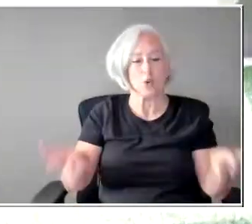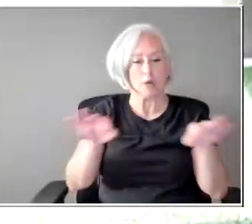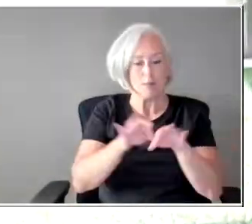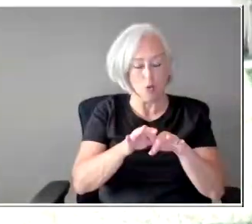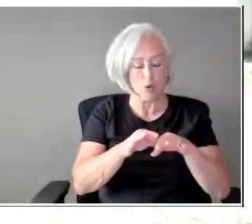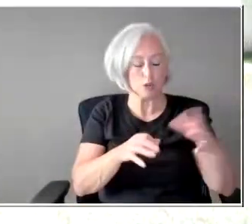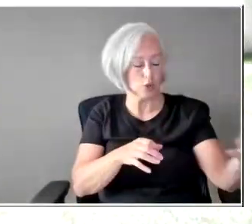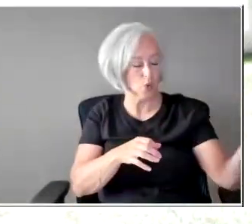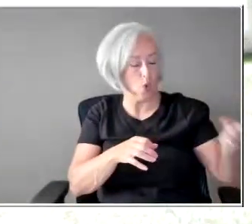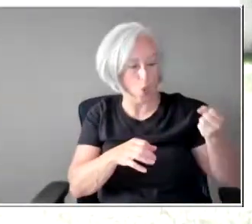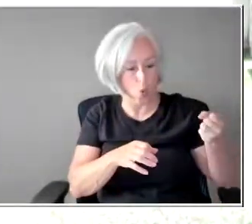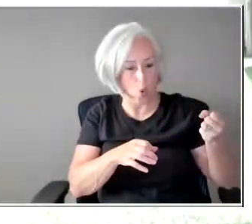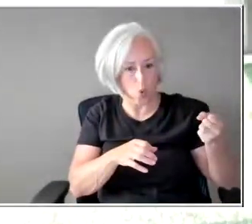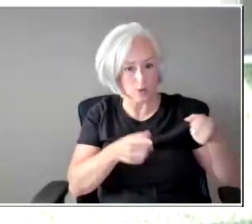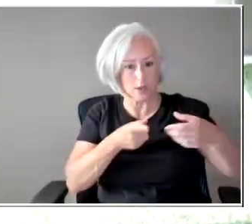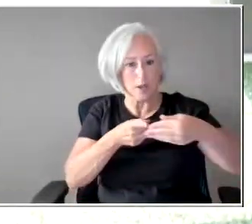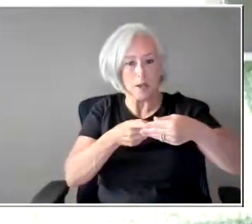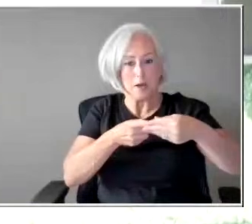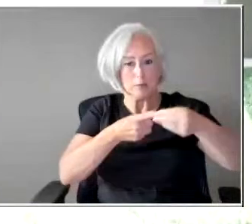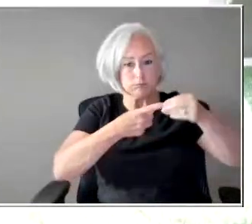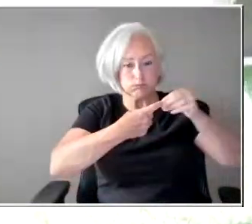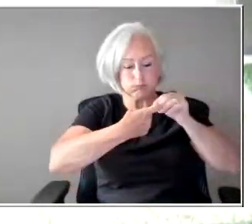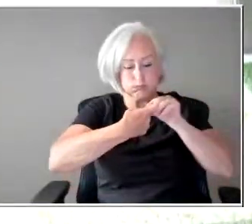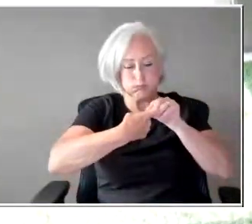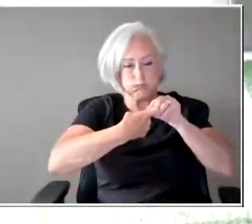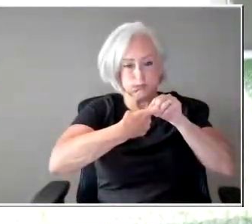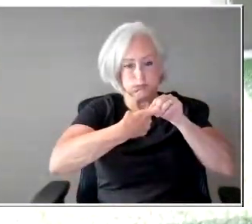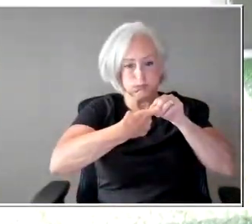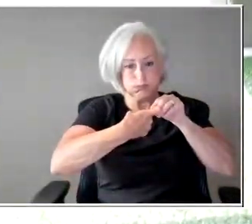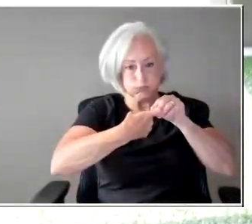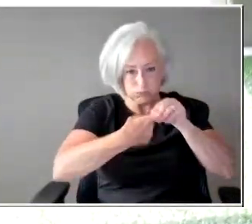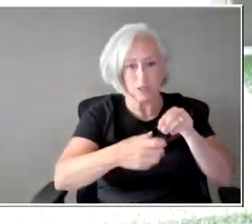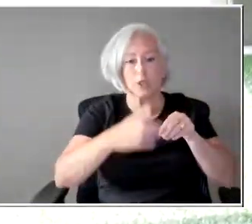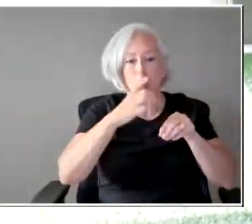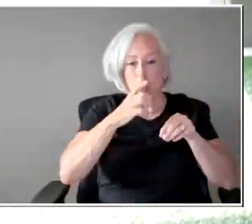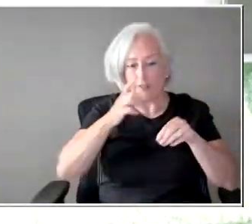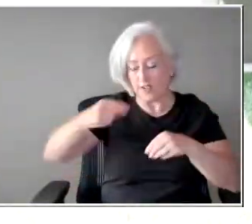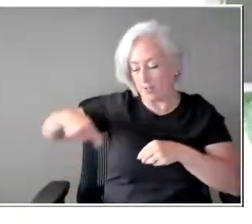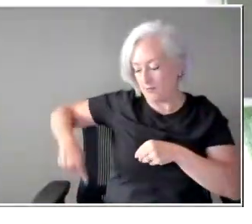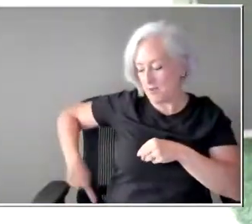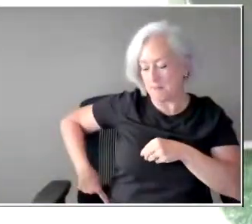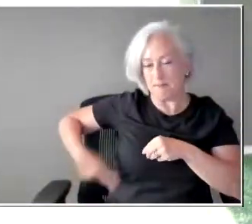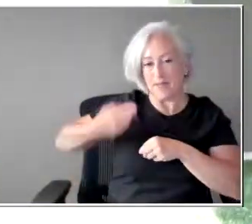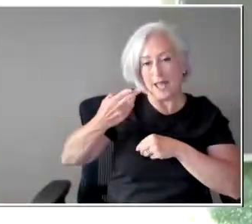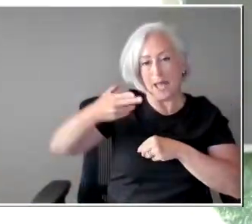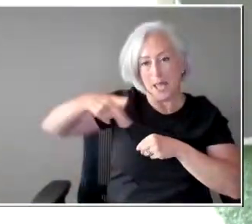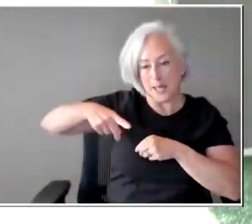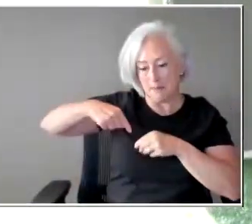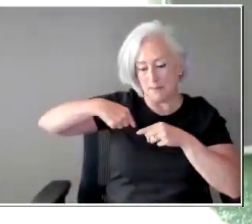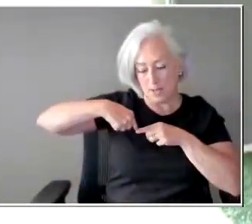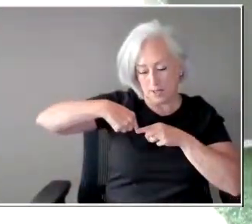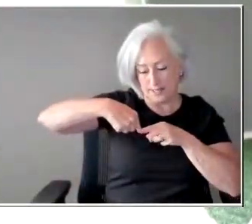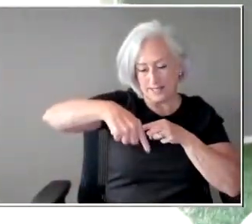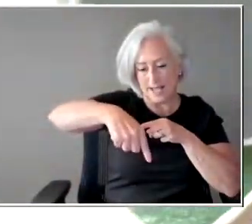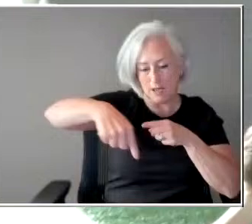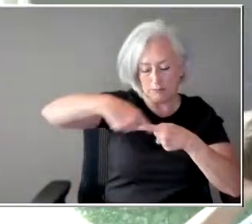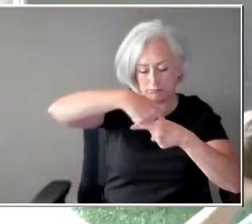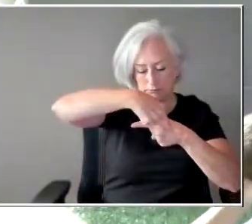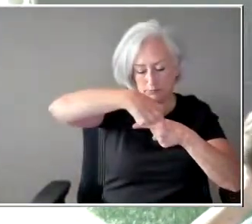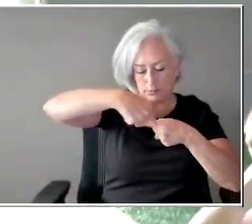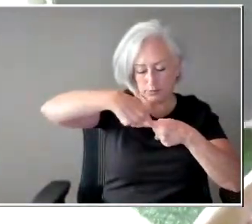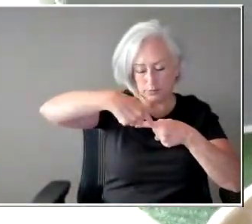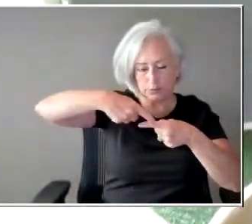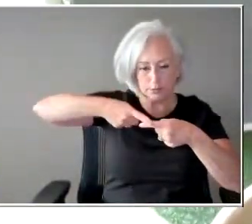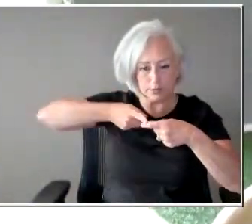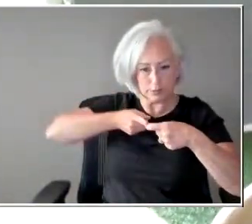point you're going to feel a stretch from your hip flexor all the way to your knee. You feel a stretch? Yeah. Beautiful. So you'll do that both sides. Next,